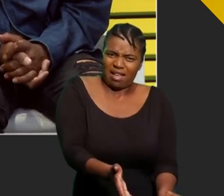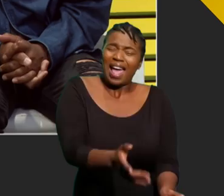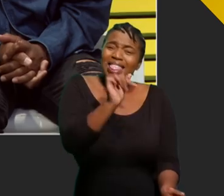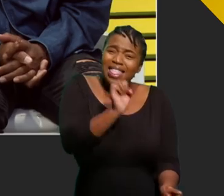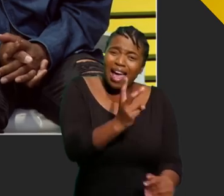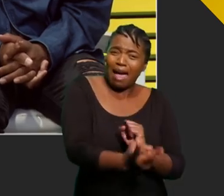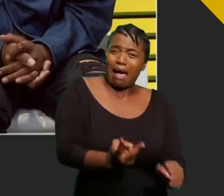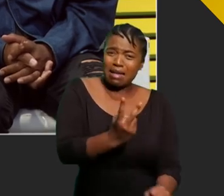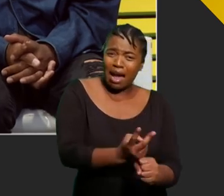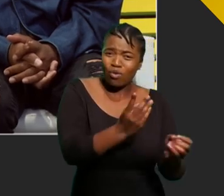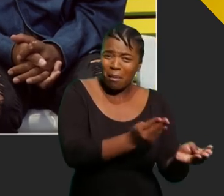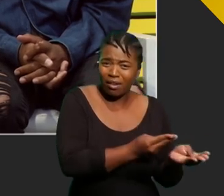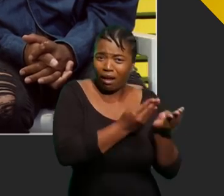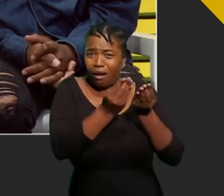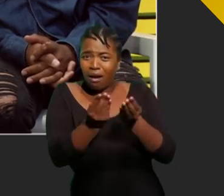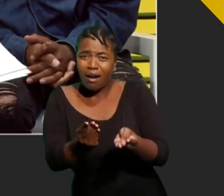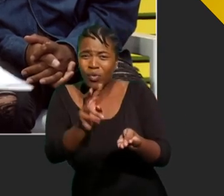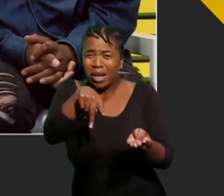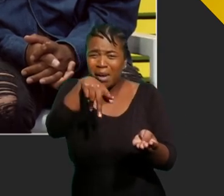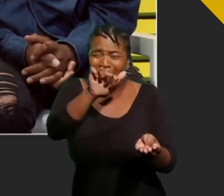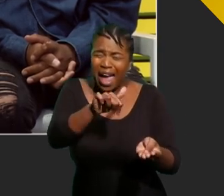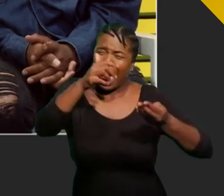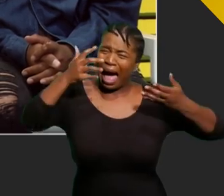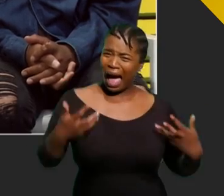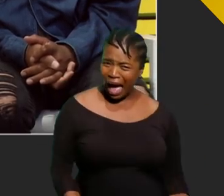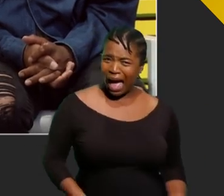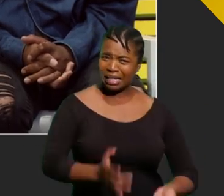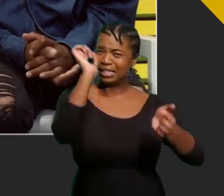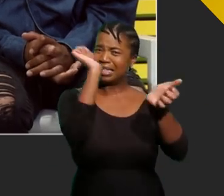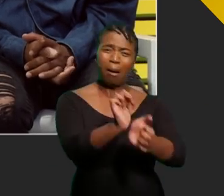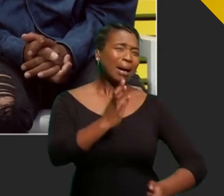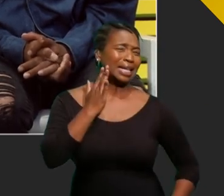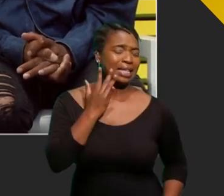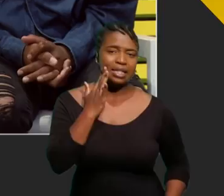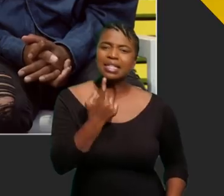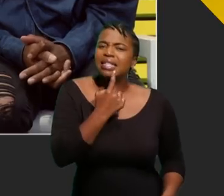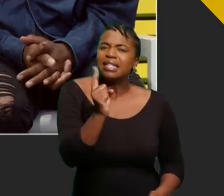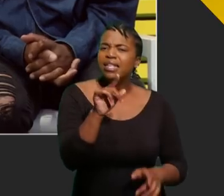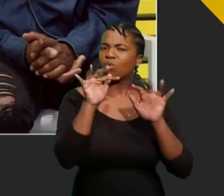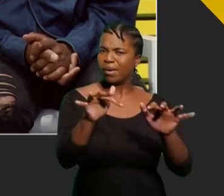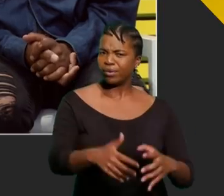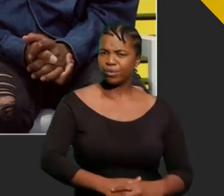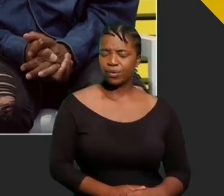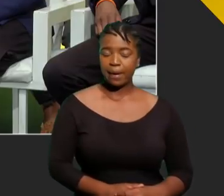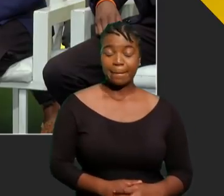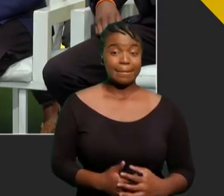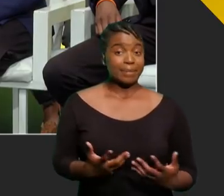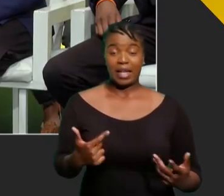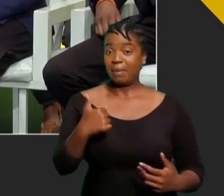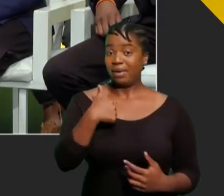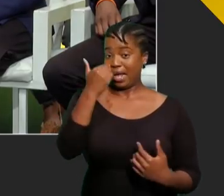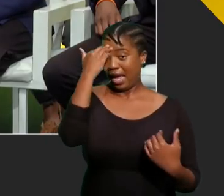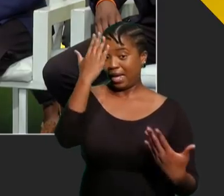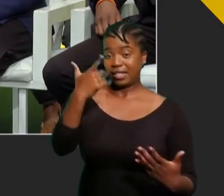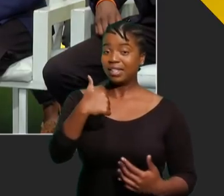another body that still needs to prosecute, and everybody prosecution, what are we saying to our people? Mina ngazi ukuthi nina team